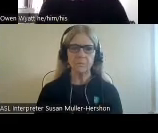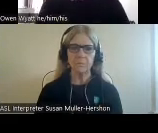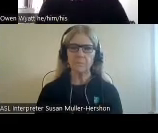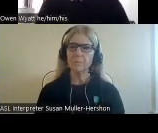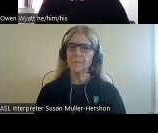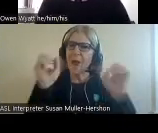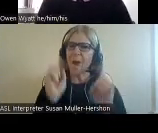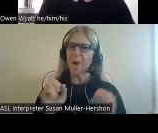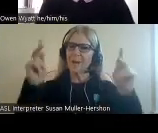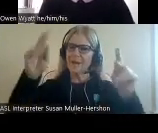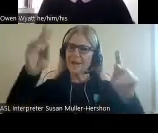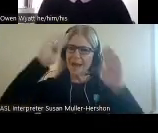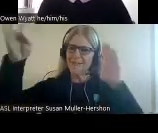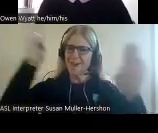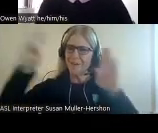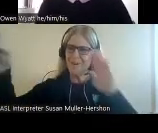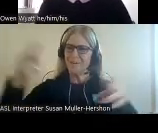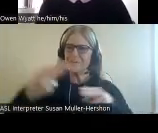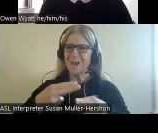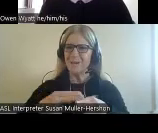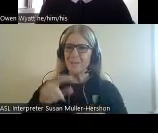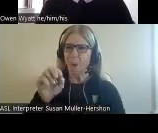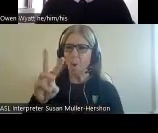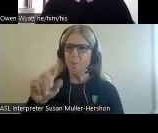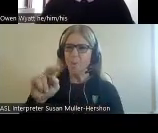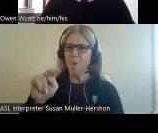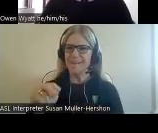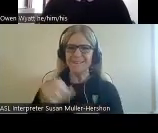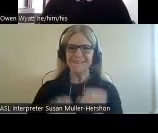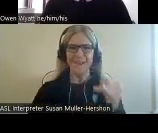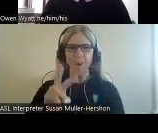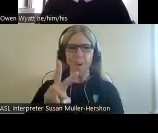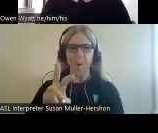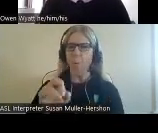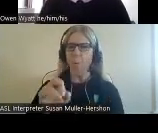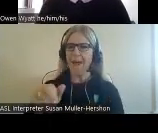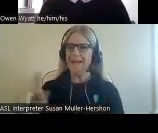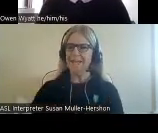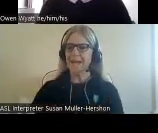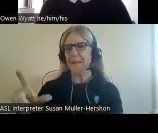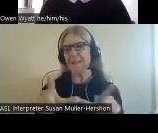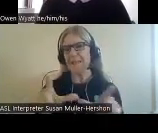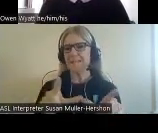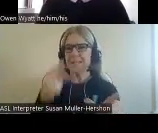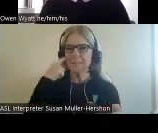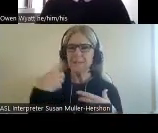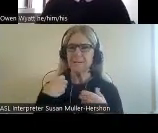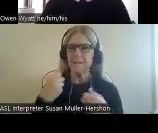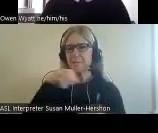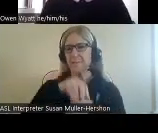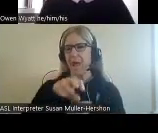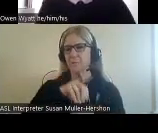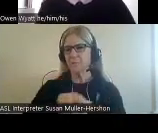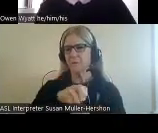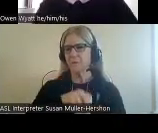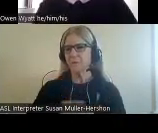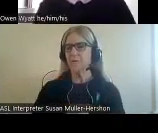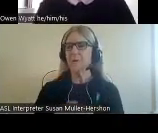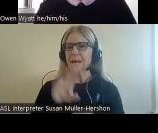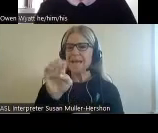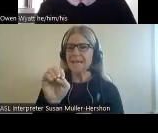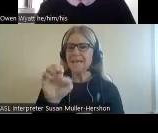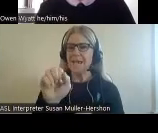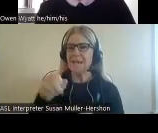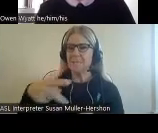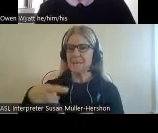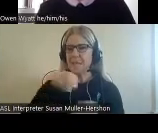Okay. Hi, everyone. My name's Owen Wyatt. I'm a licensed mental health counselor, and I'm an EAP